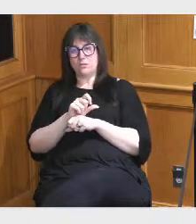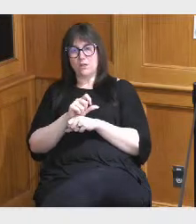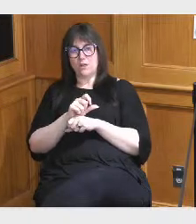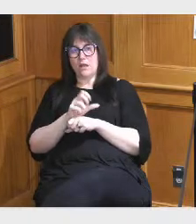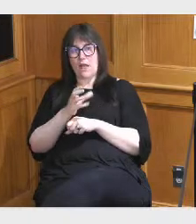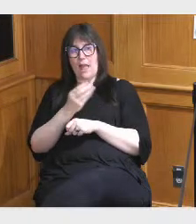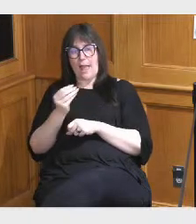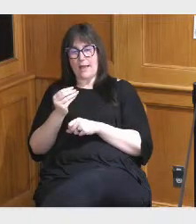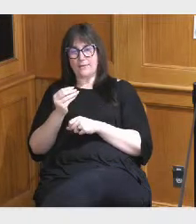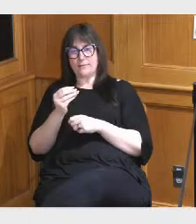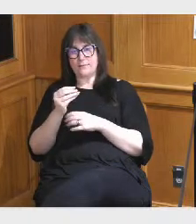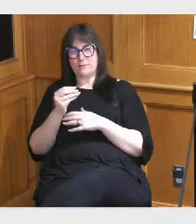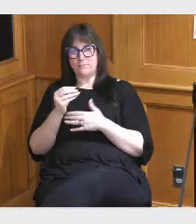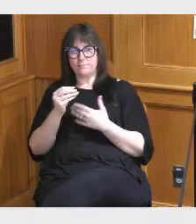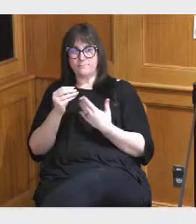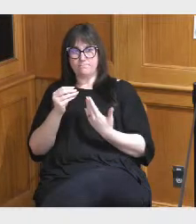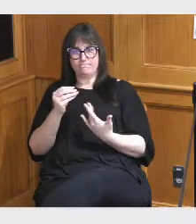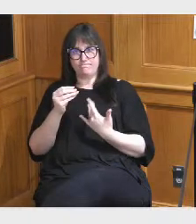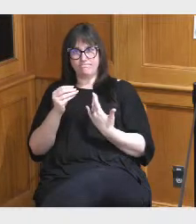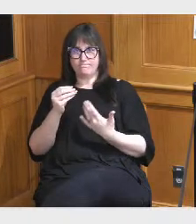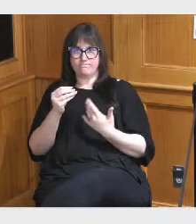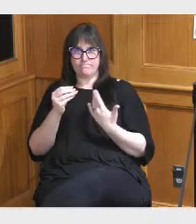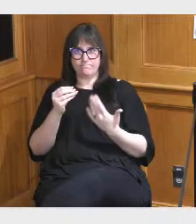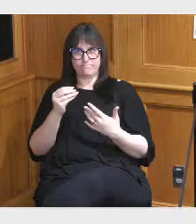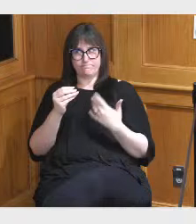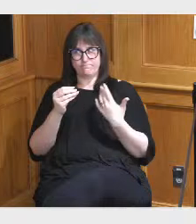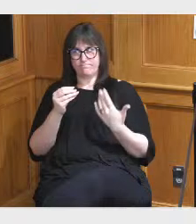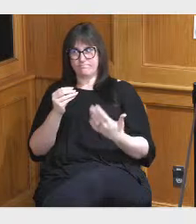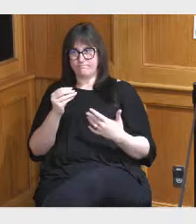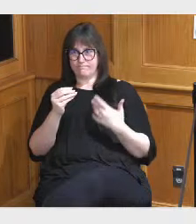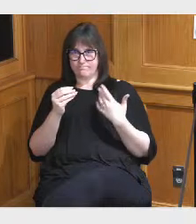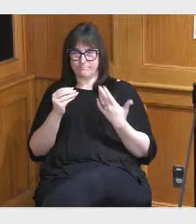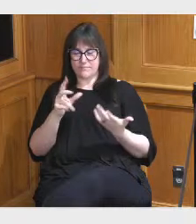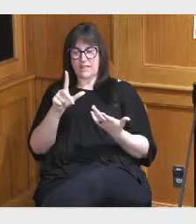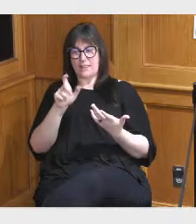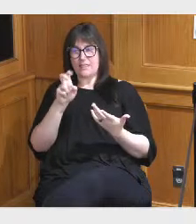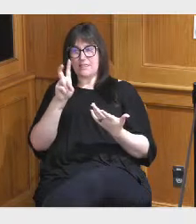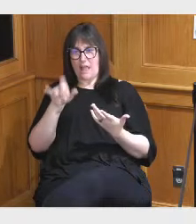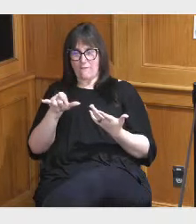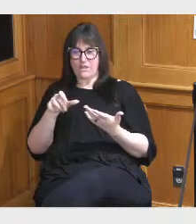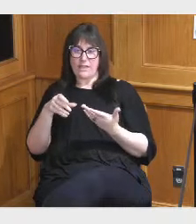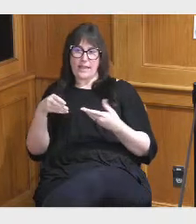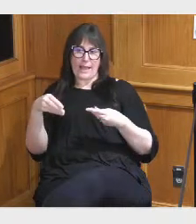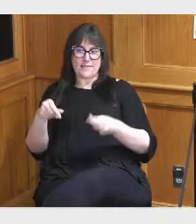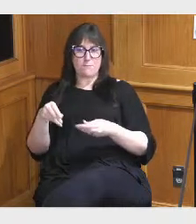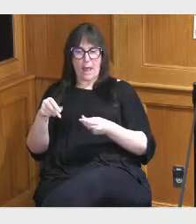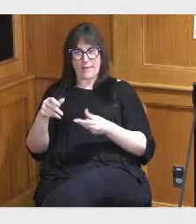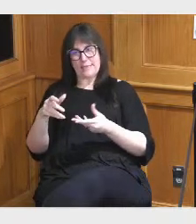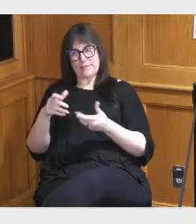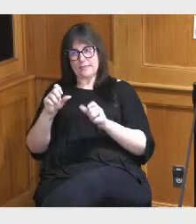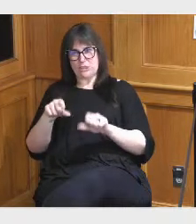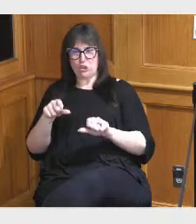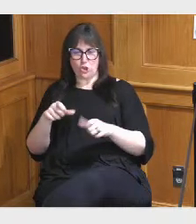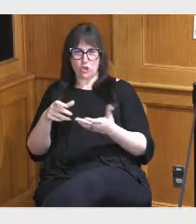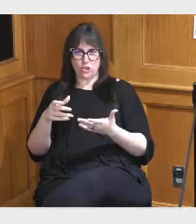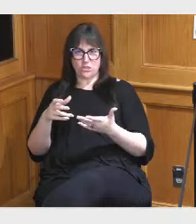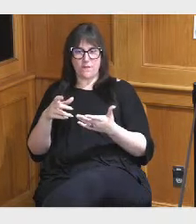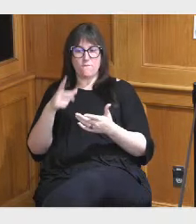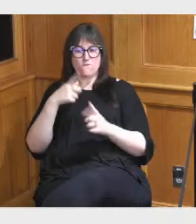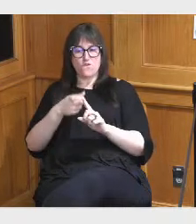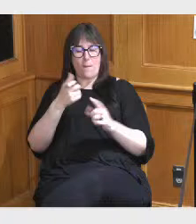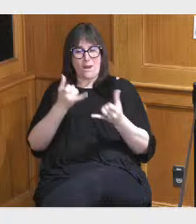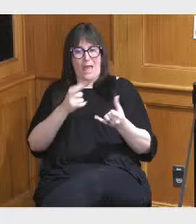key drivers for what we're seeing as it relates to levy expenditures between now and the end of the levy cycle.